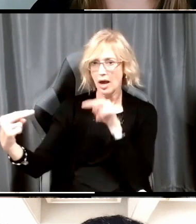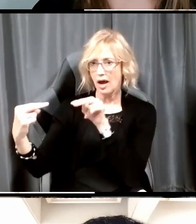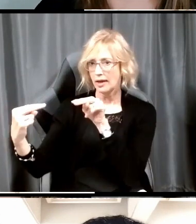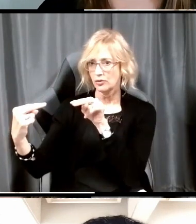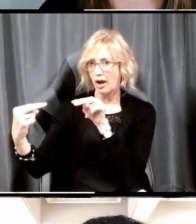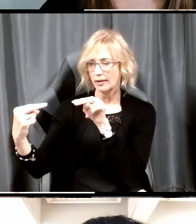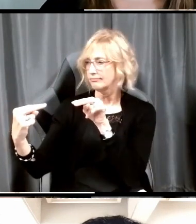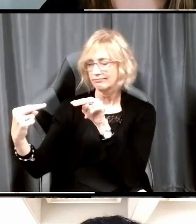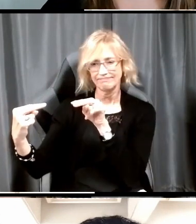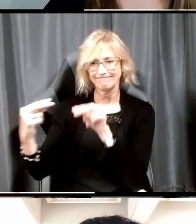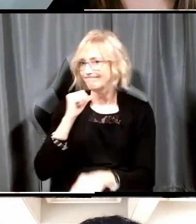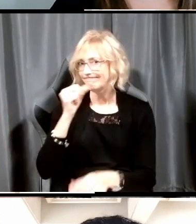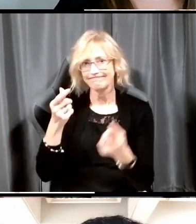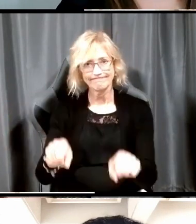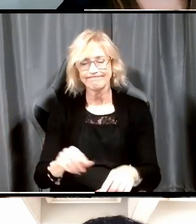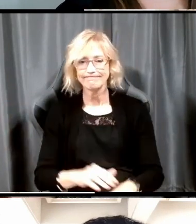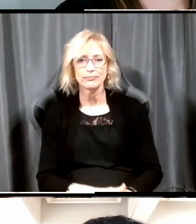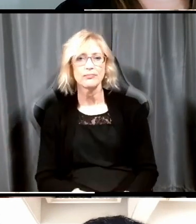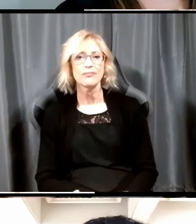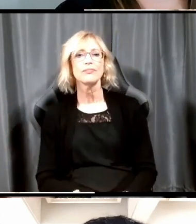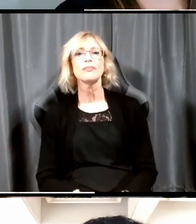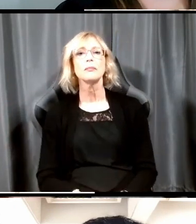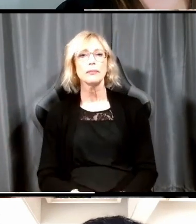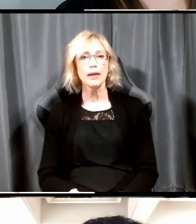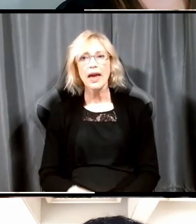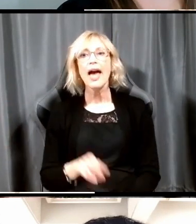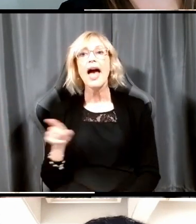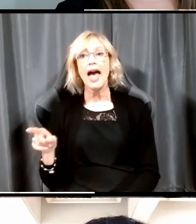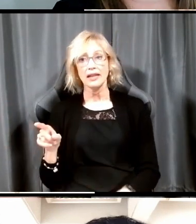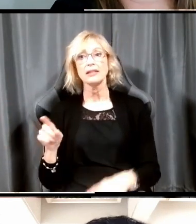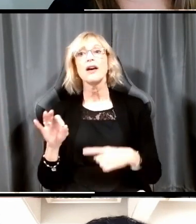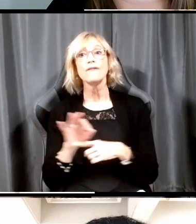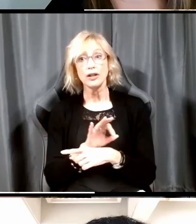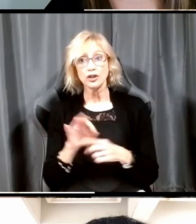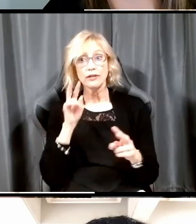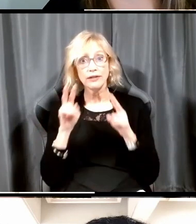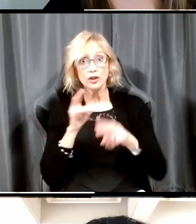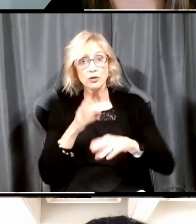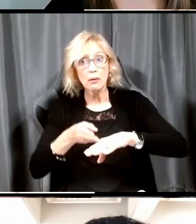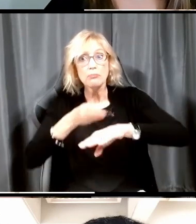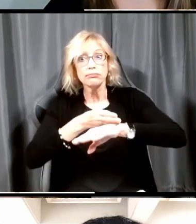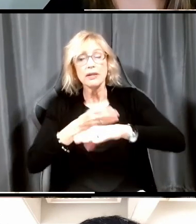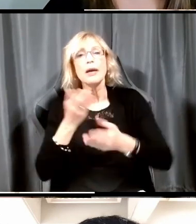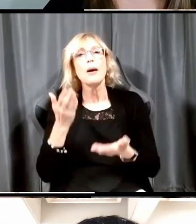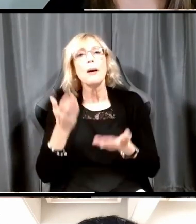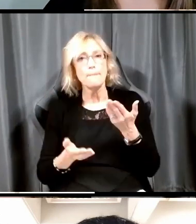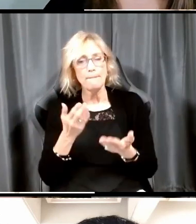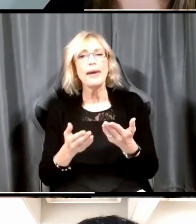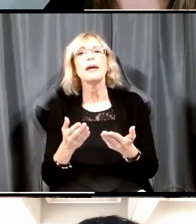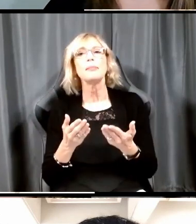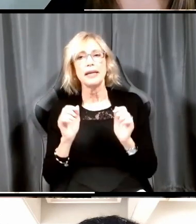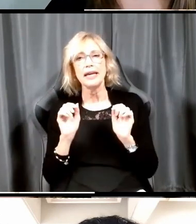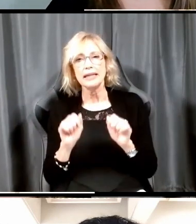contact. And then as a level of functional vision increase, the child with CVI may begin to discriminate faces in